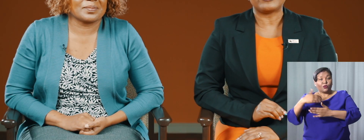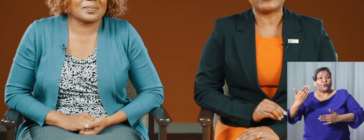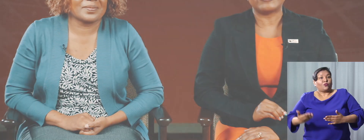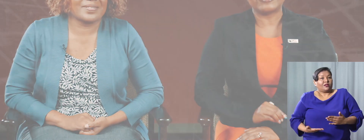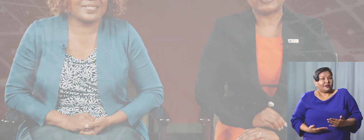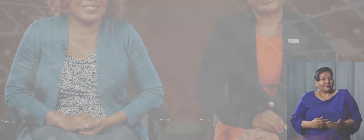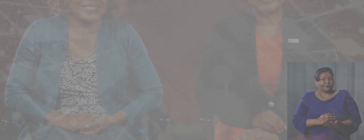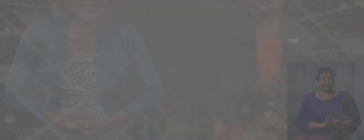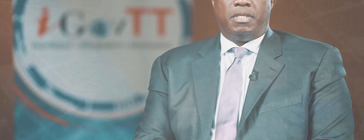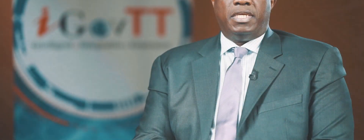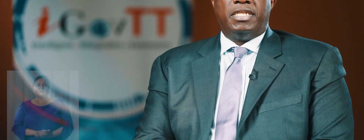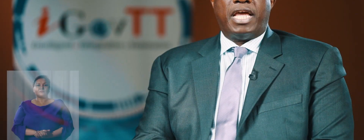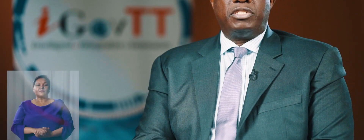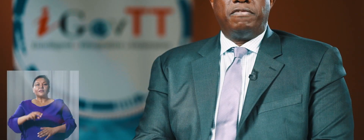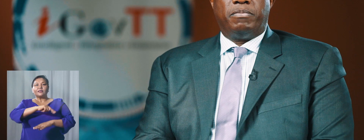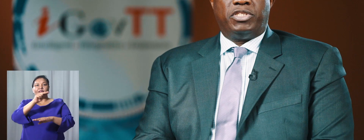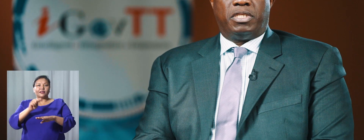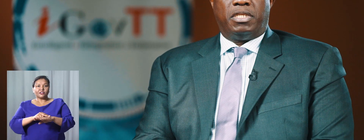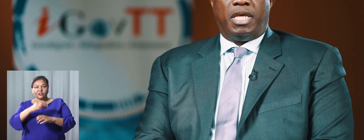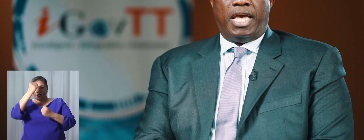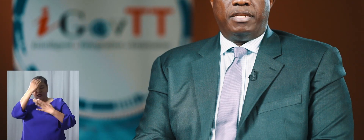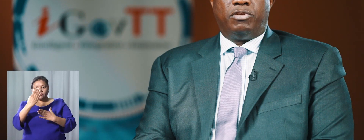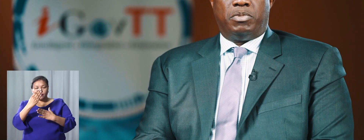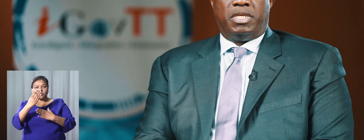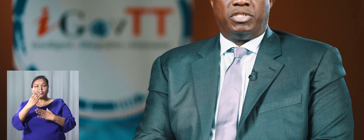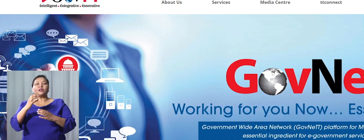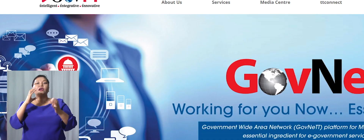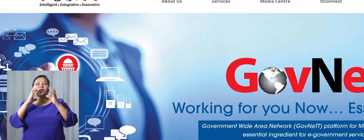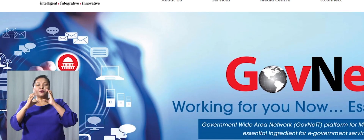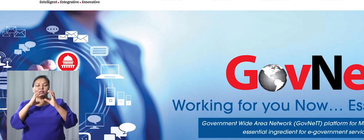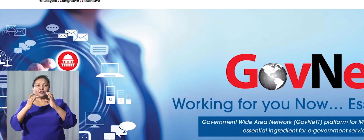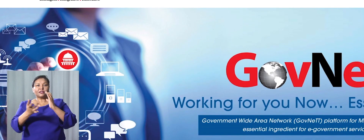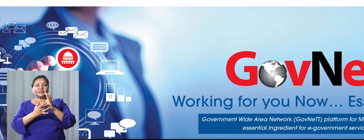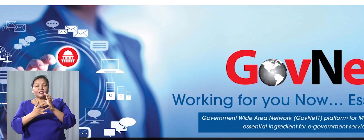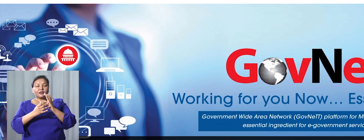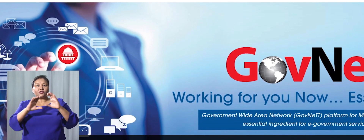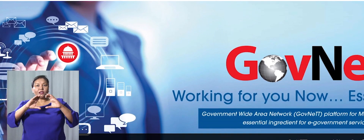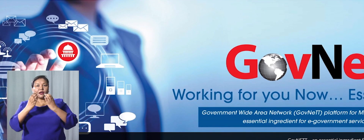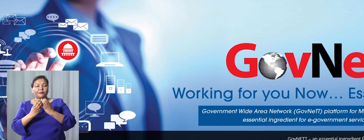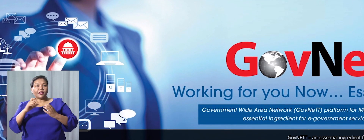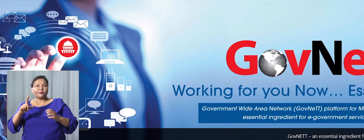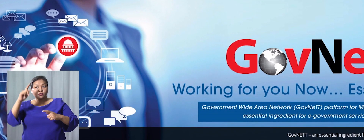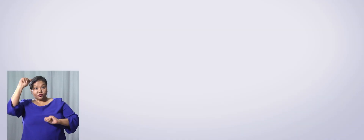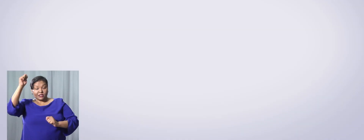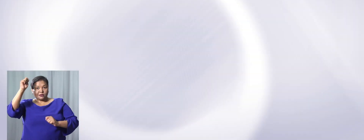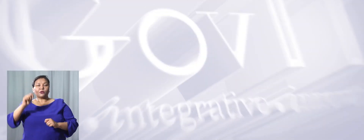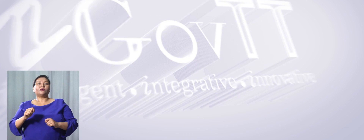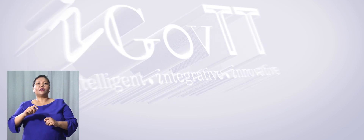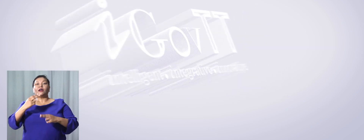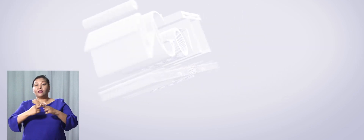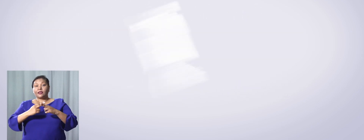you. The National Information and Communication Technology Company Limited of Trinidad and